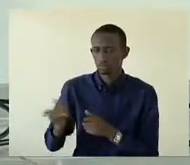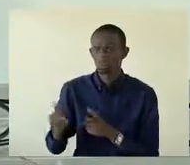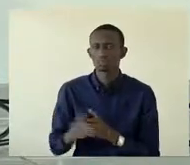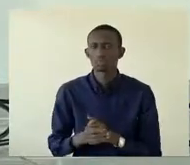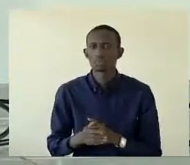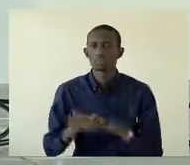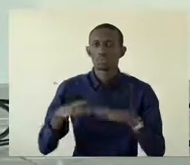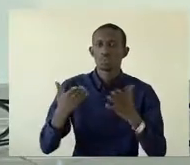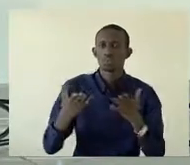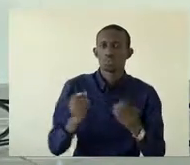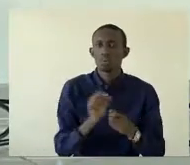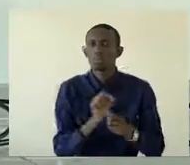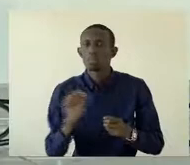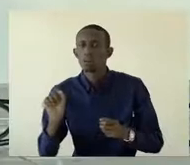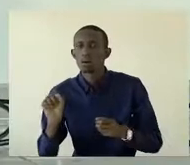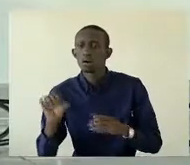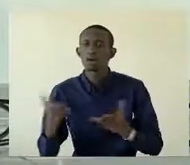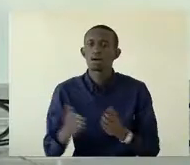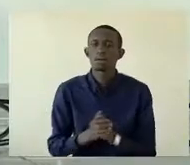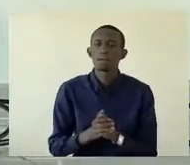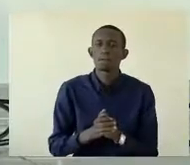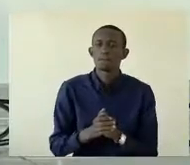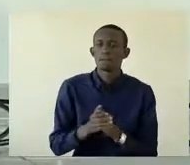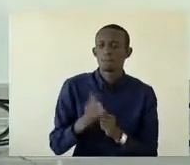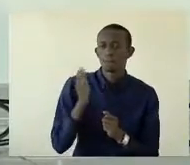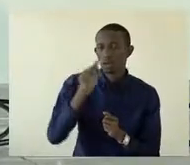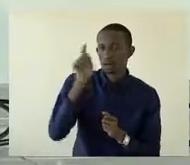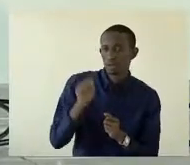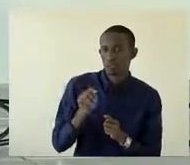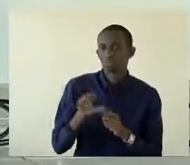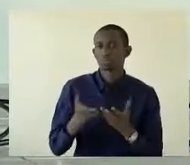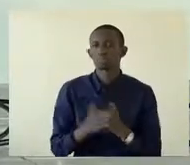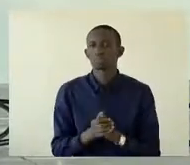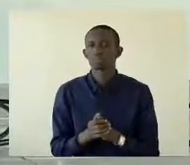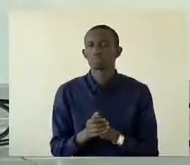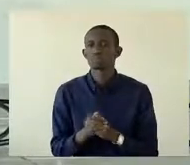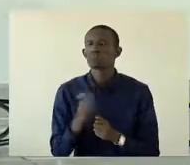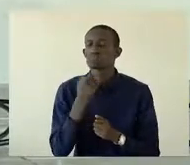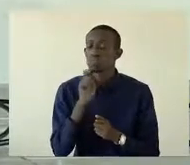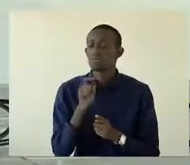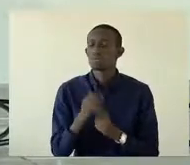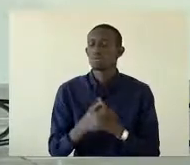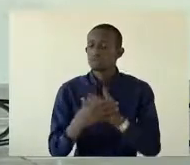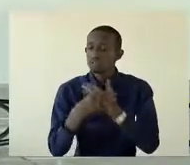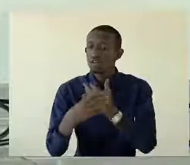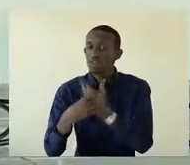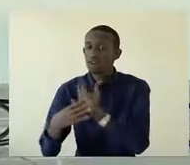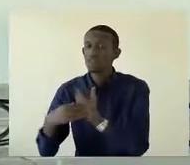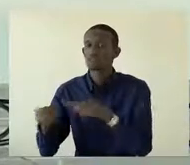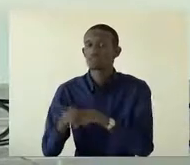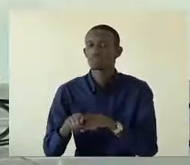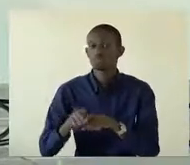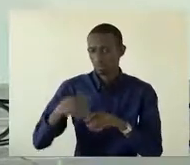cyangwa akanyerezo, akitso, so any dot uri busange, ugomba kubyandika kuri bubone kuri slide. Type